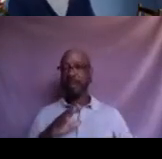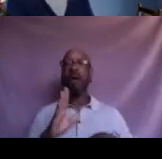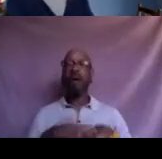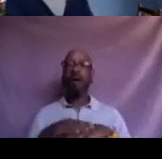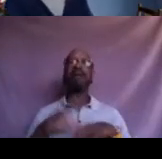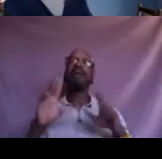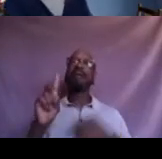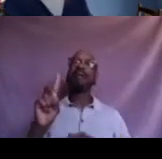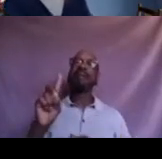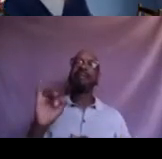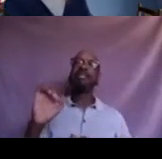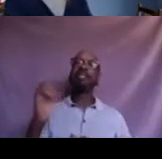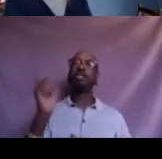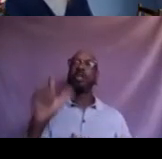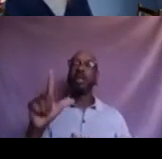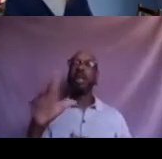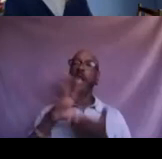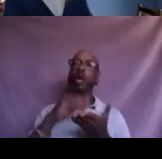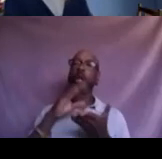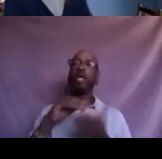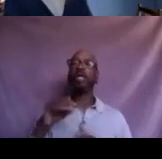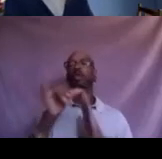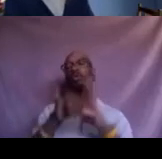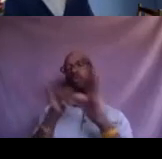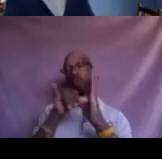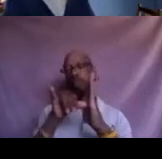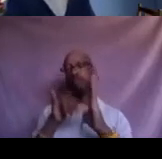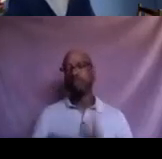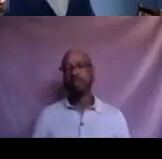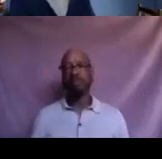Learning YouTube playlists.